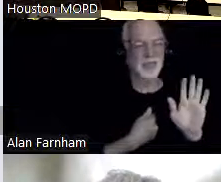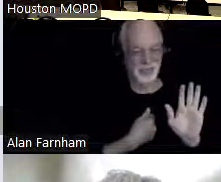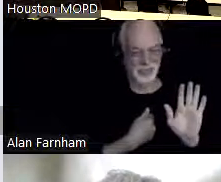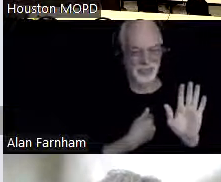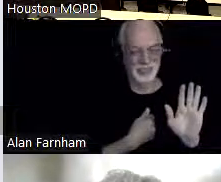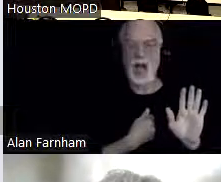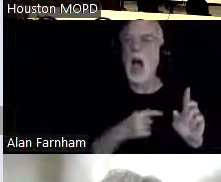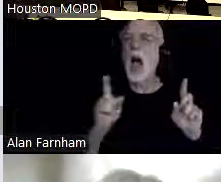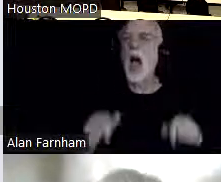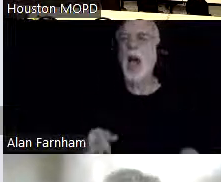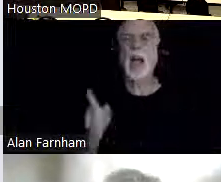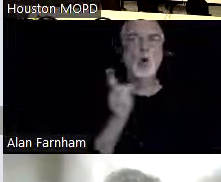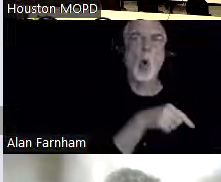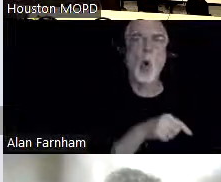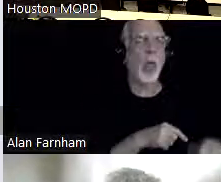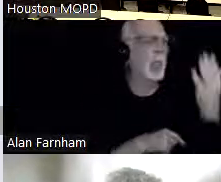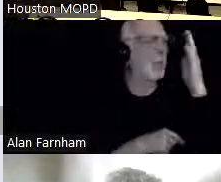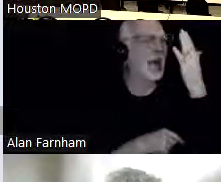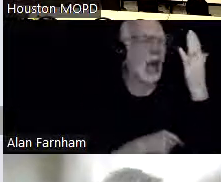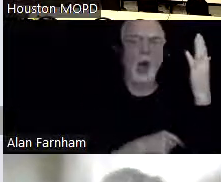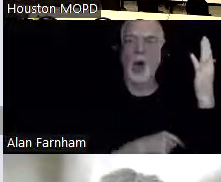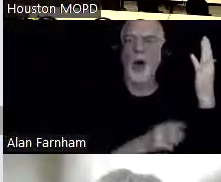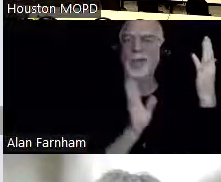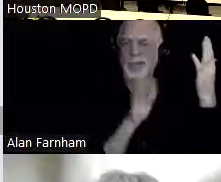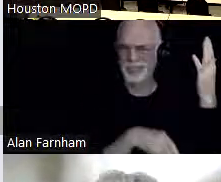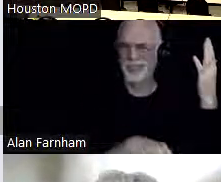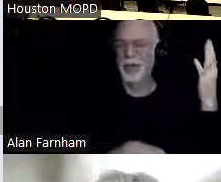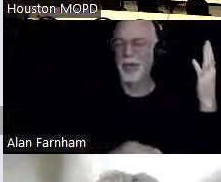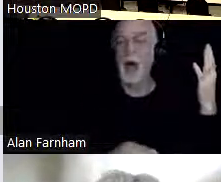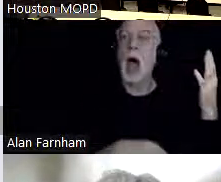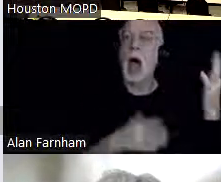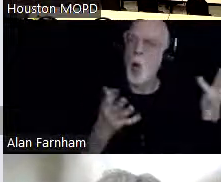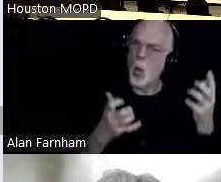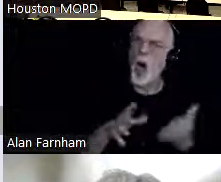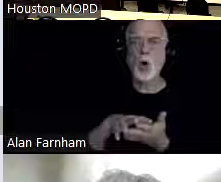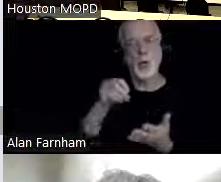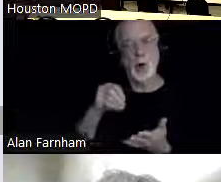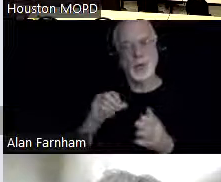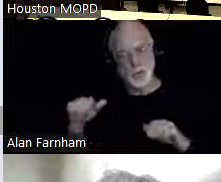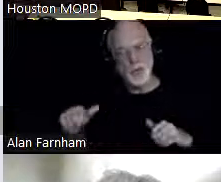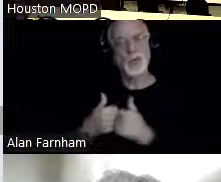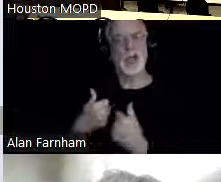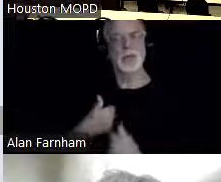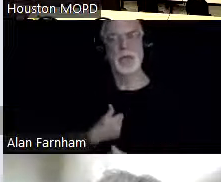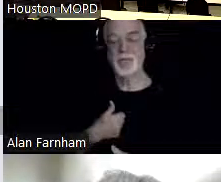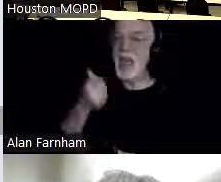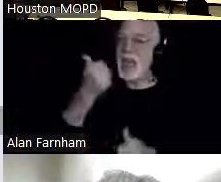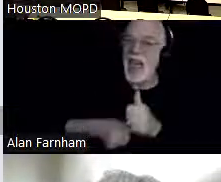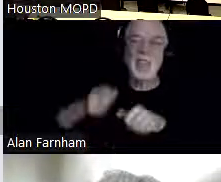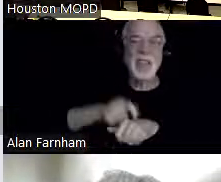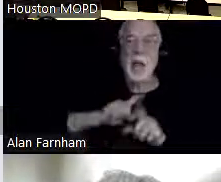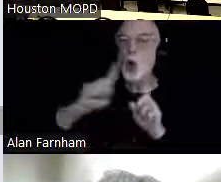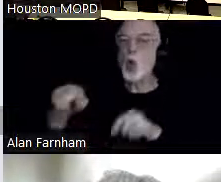that. I want to learn, grow, challenge myself every time I go to work, every time I leave